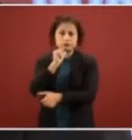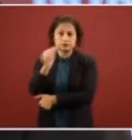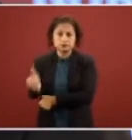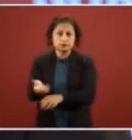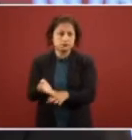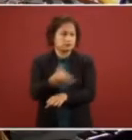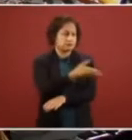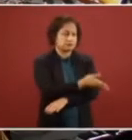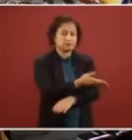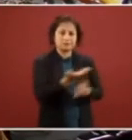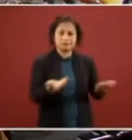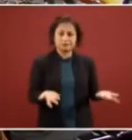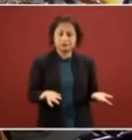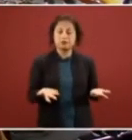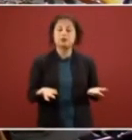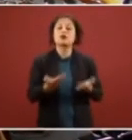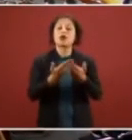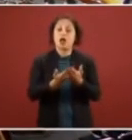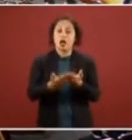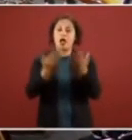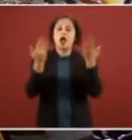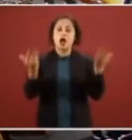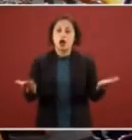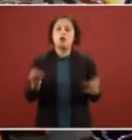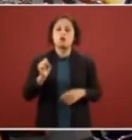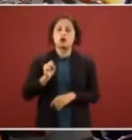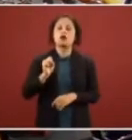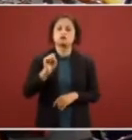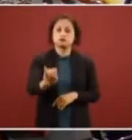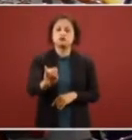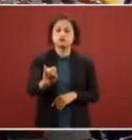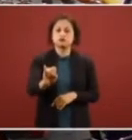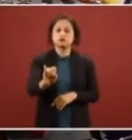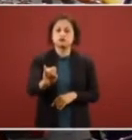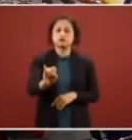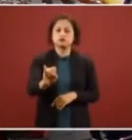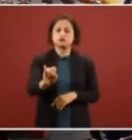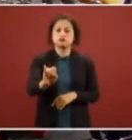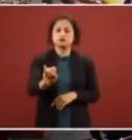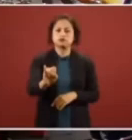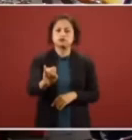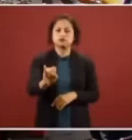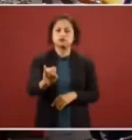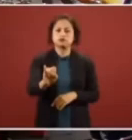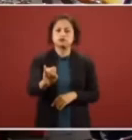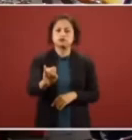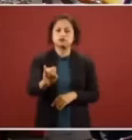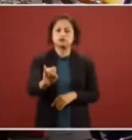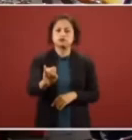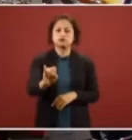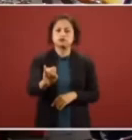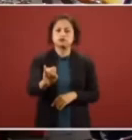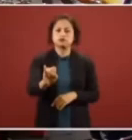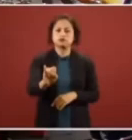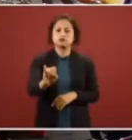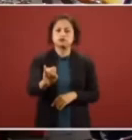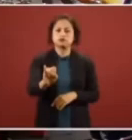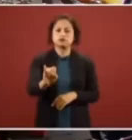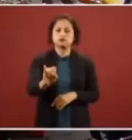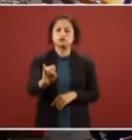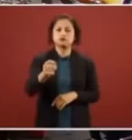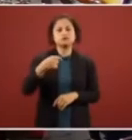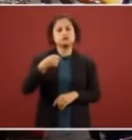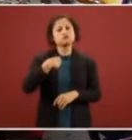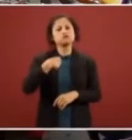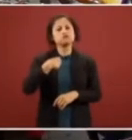Ahora puedo decir que las comunidades indígenas están. And now I can say that the indigenous